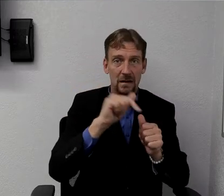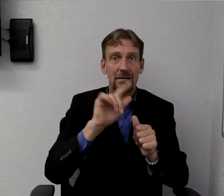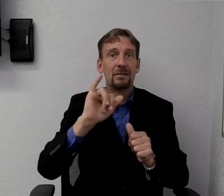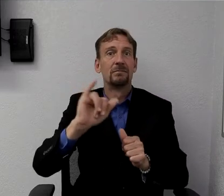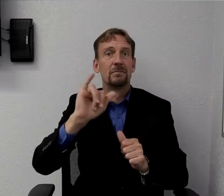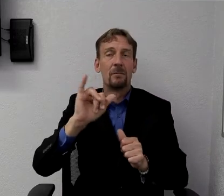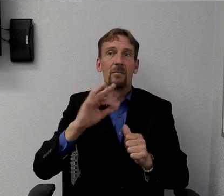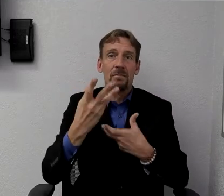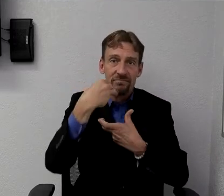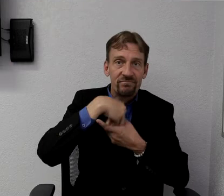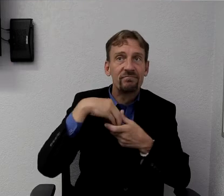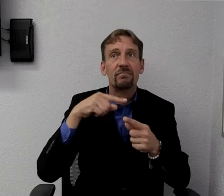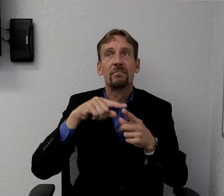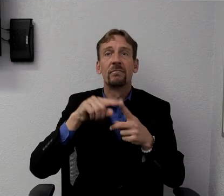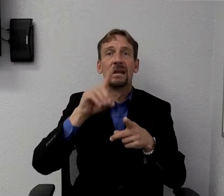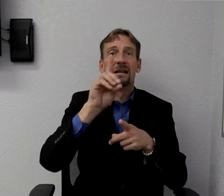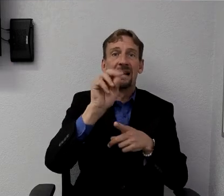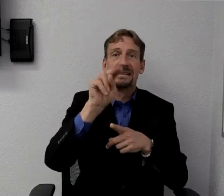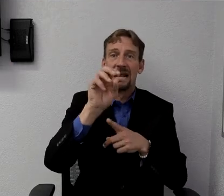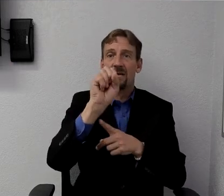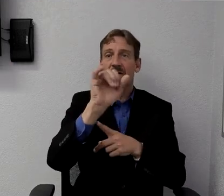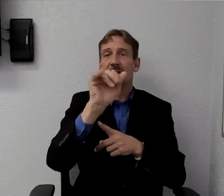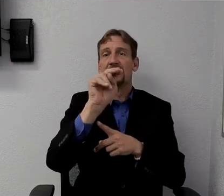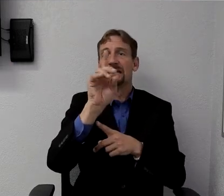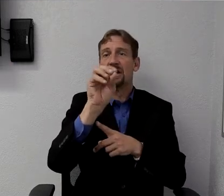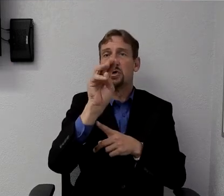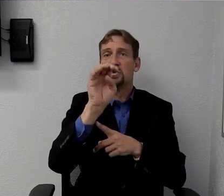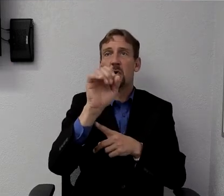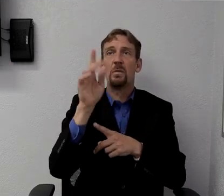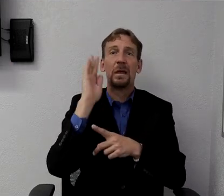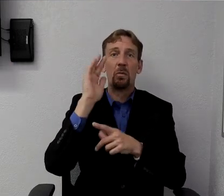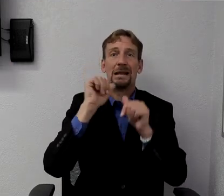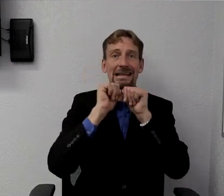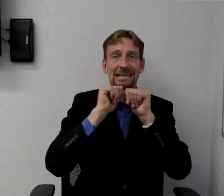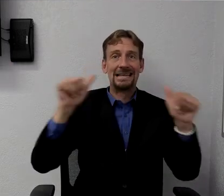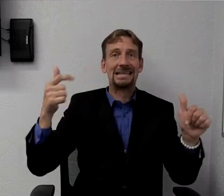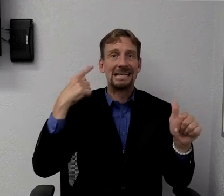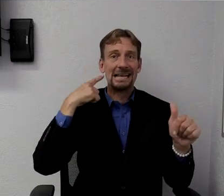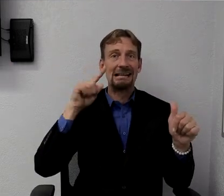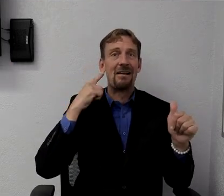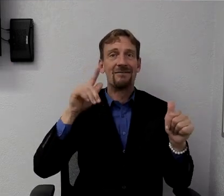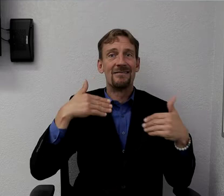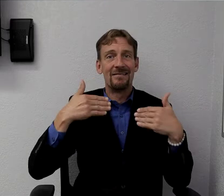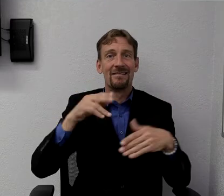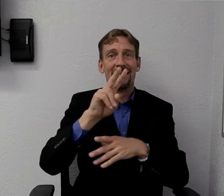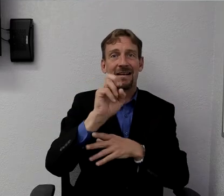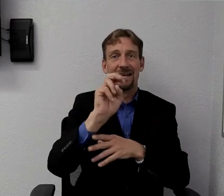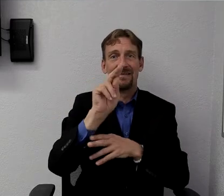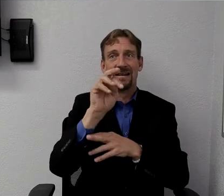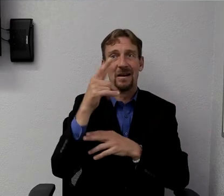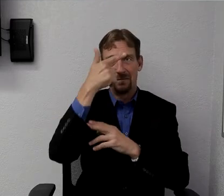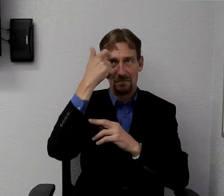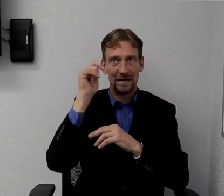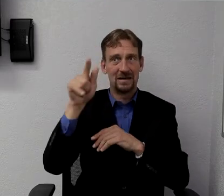cystic fibrosis or et cetera, that those individuals will be denied access to ventilators due to their